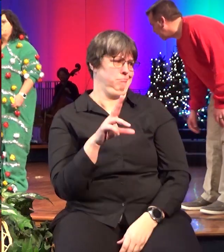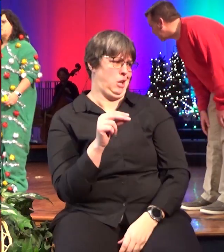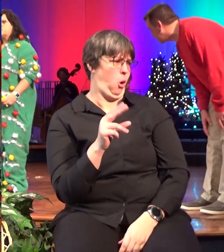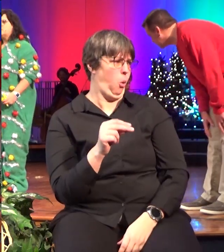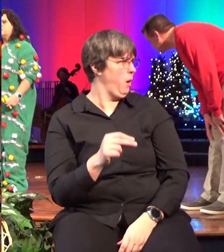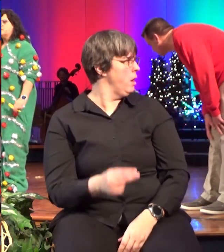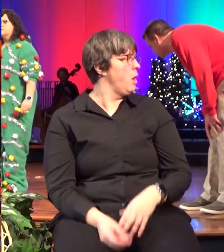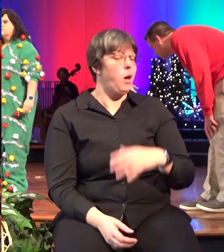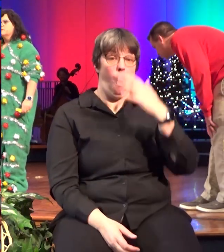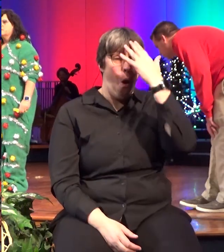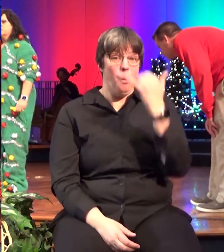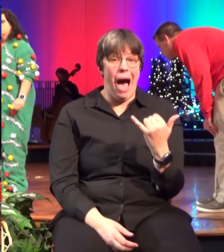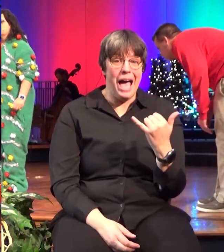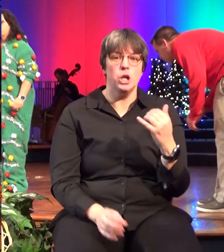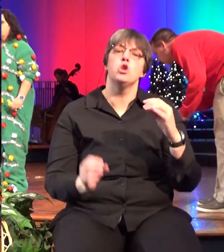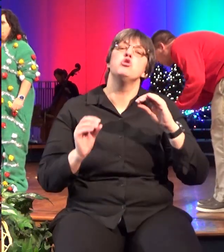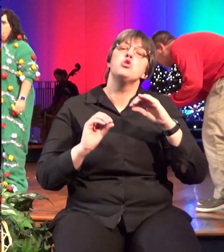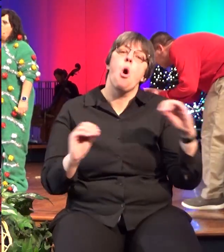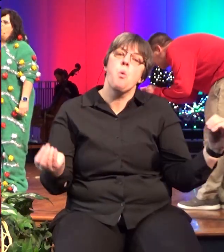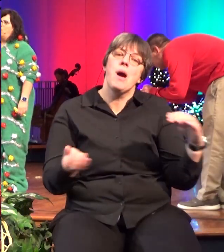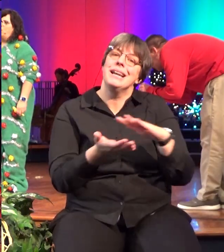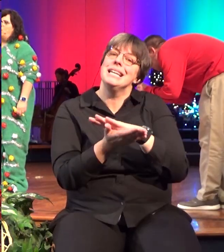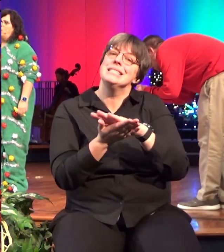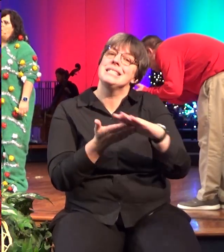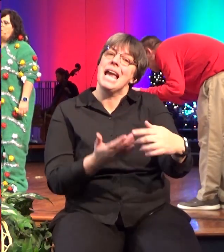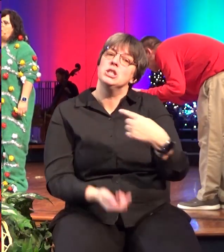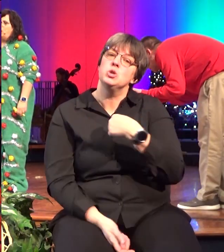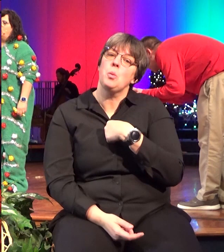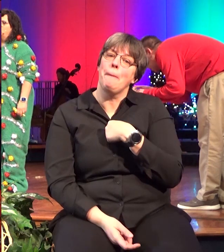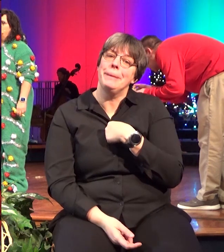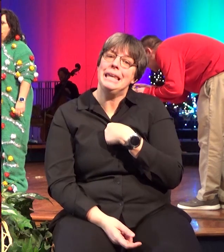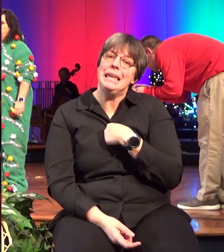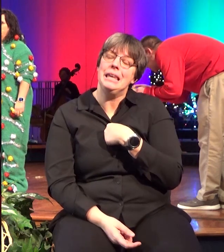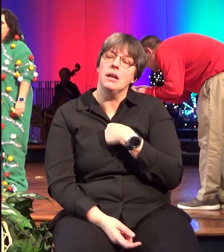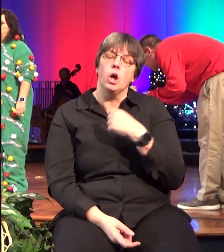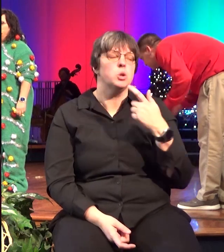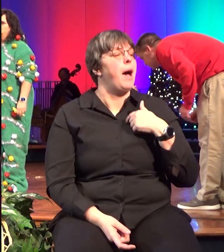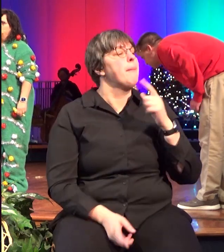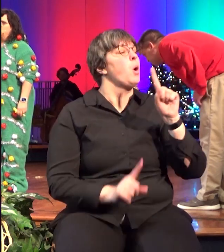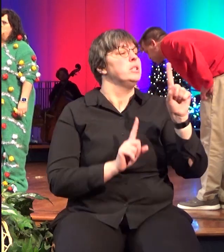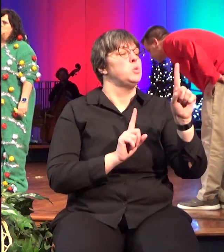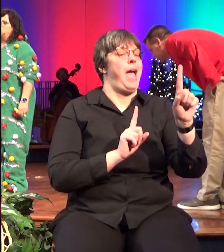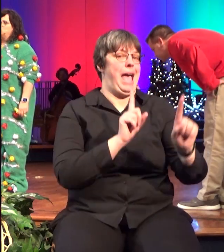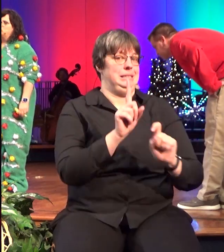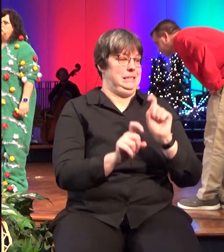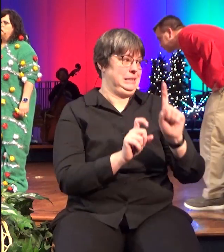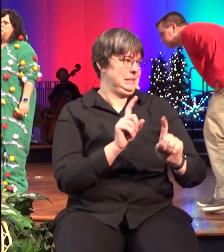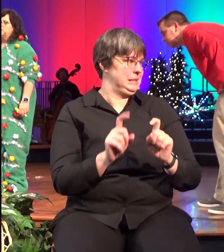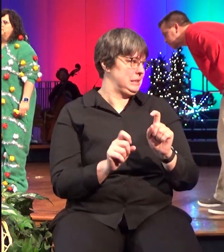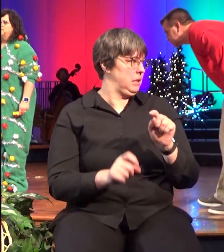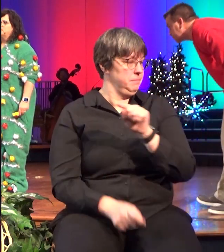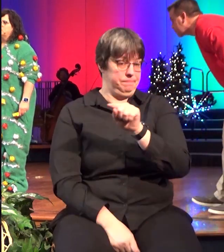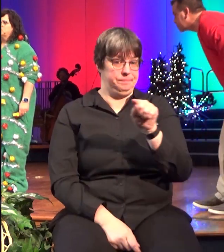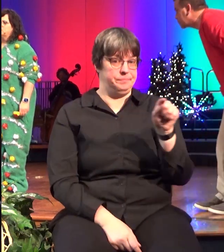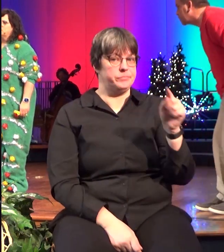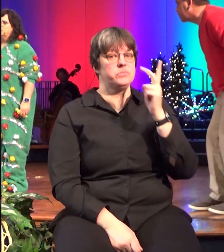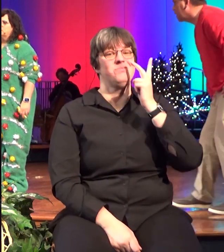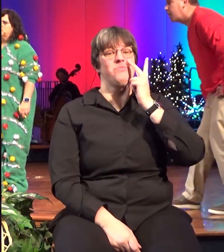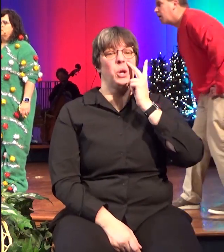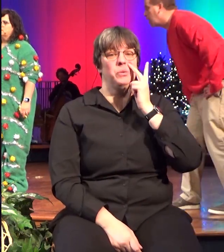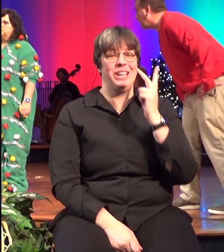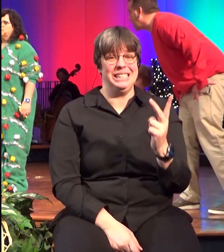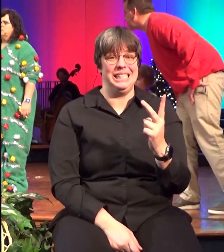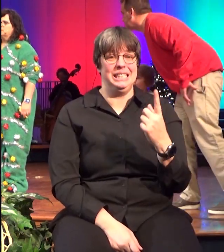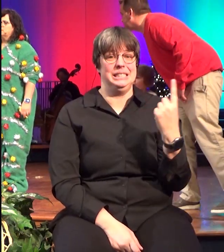Because no one is nice to me. So I'm going to ask you a question. If you see someone who